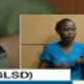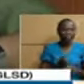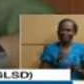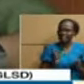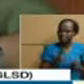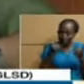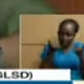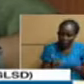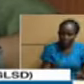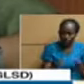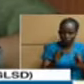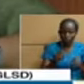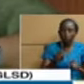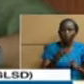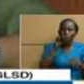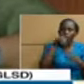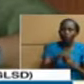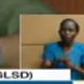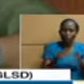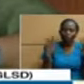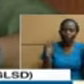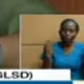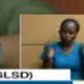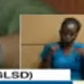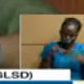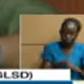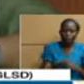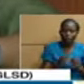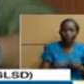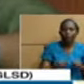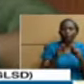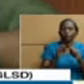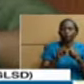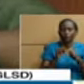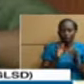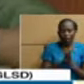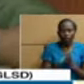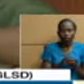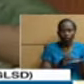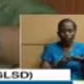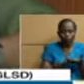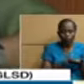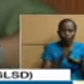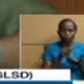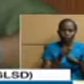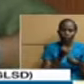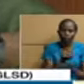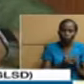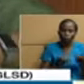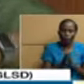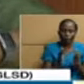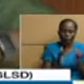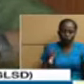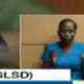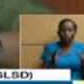You must be one of the players and create avenues for monetizing the economy and enable the